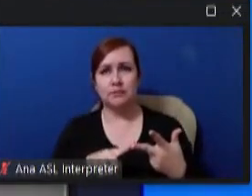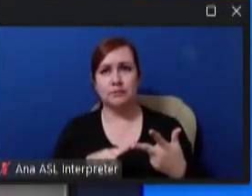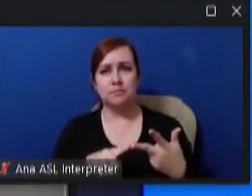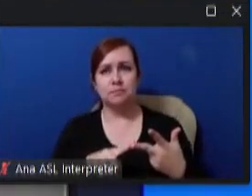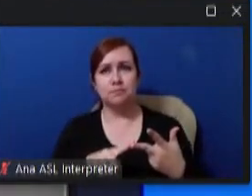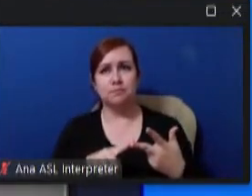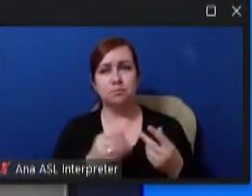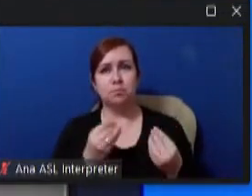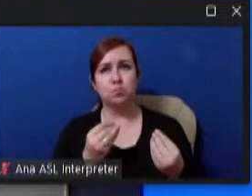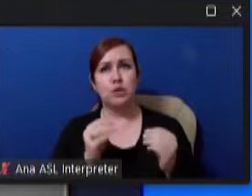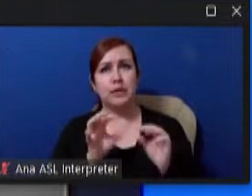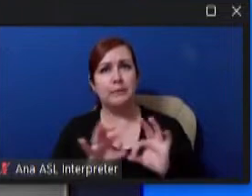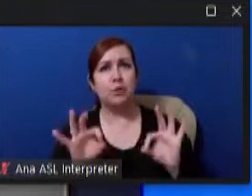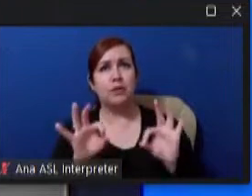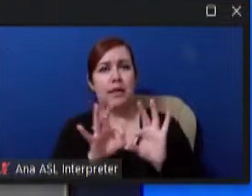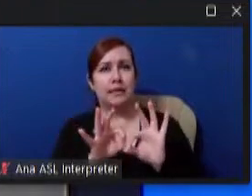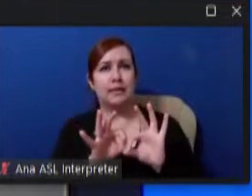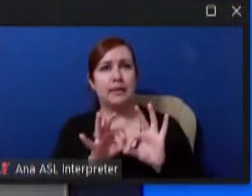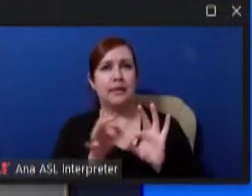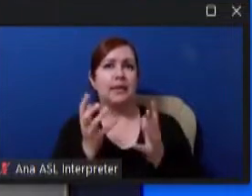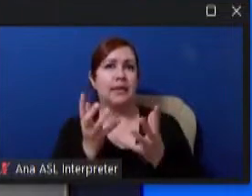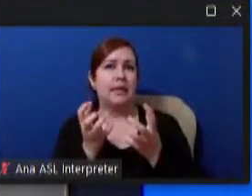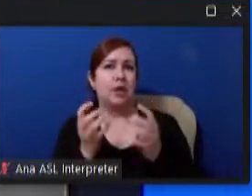Yet another relevant